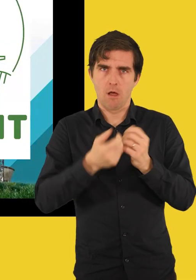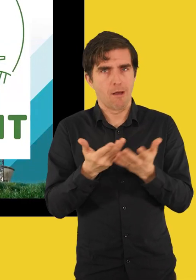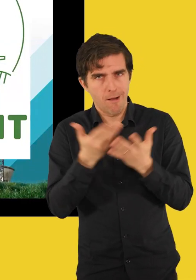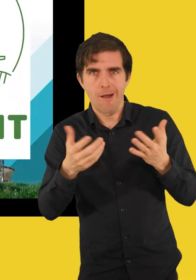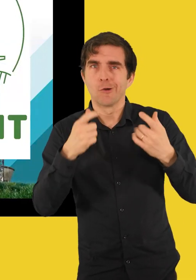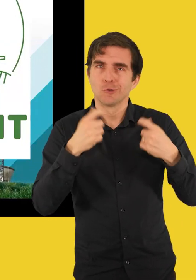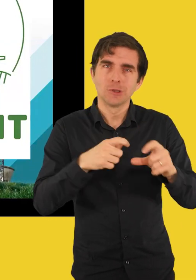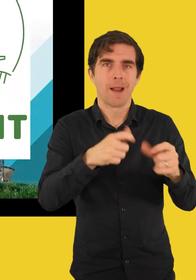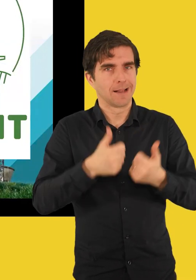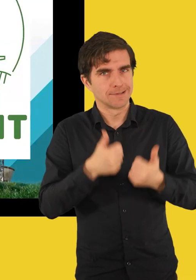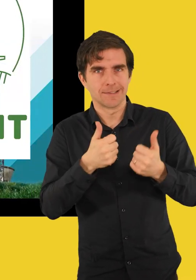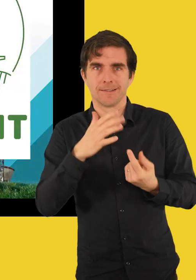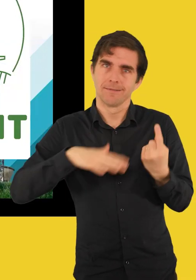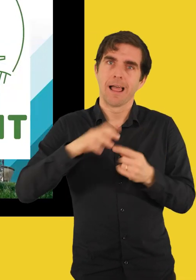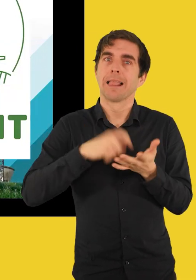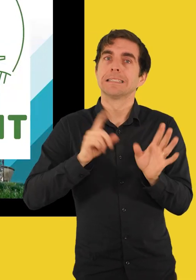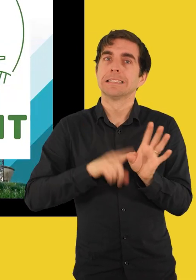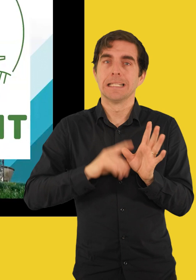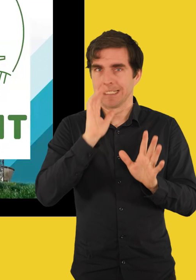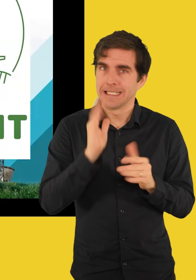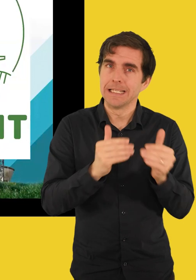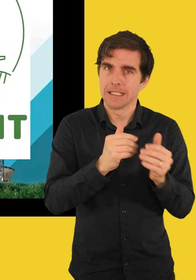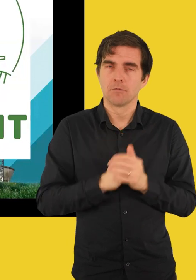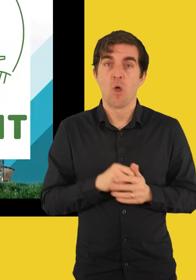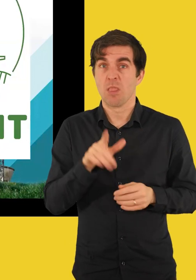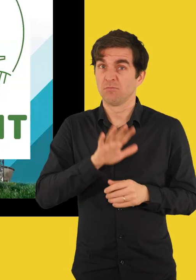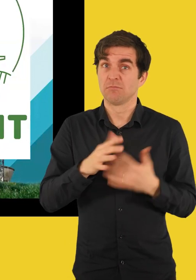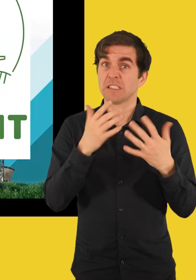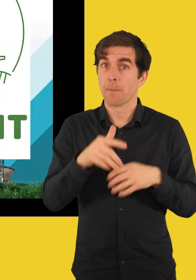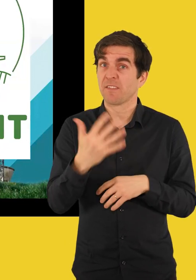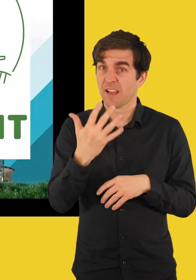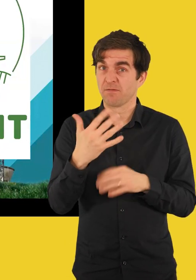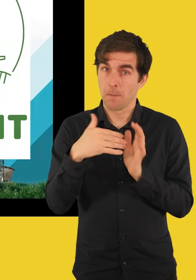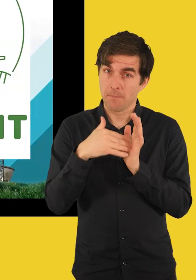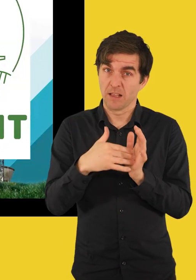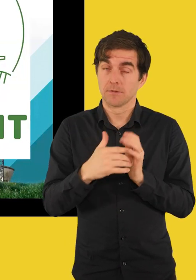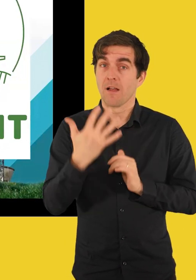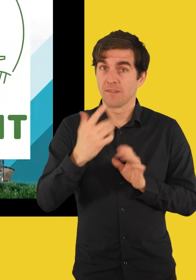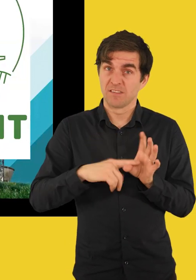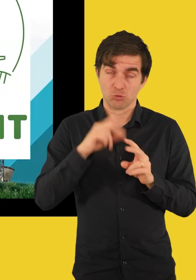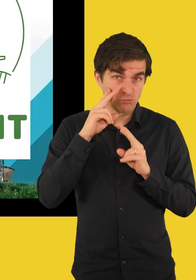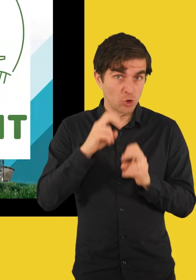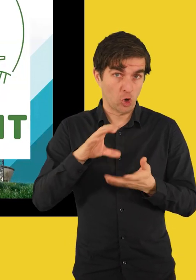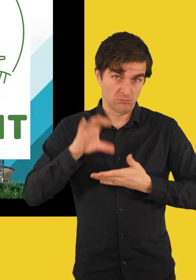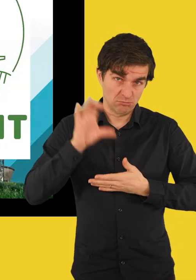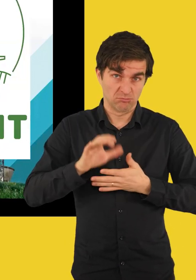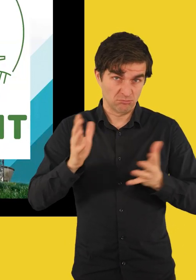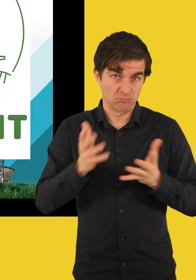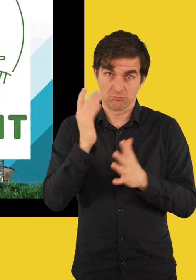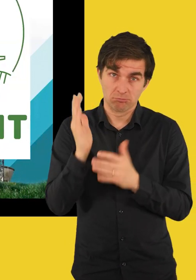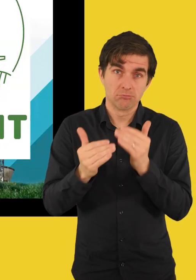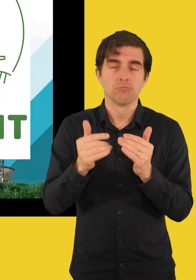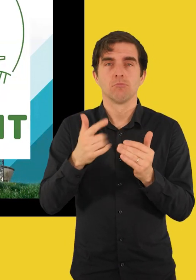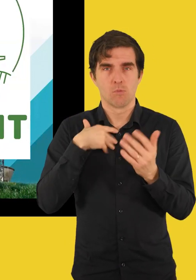and sustainable transition delivered at city scale. And this is a 10.5 million 5-year research